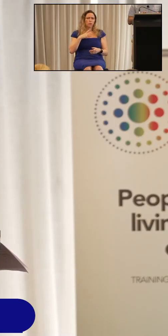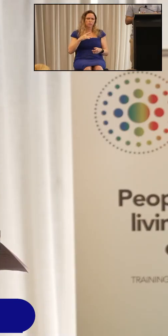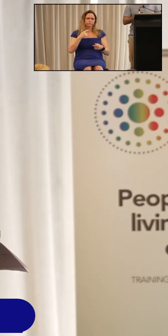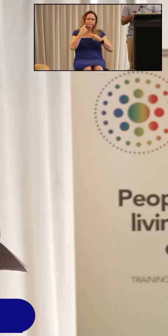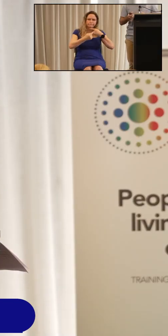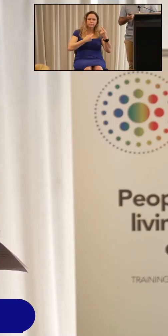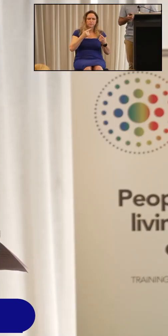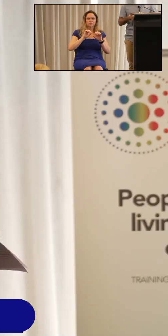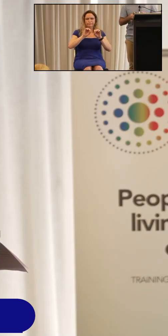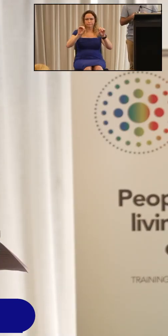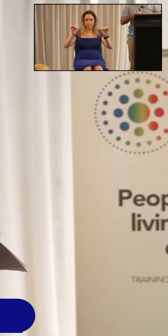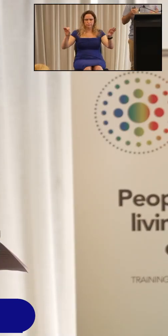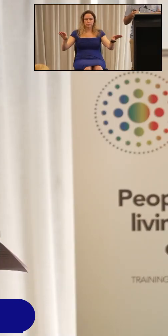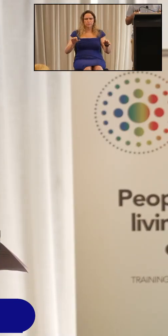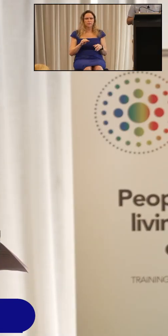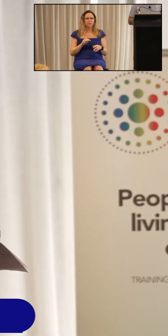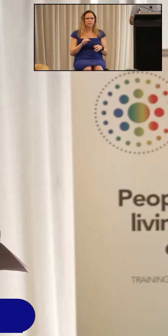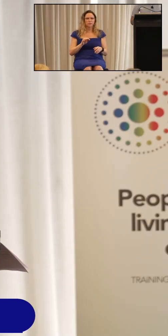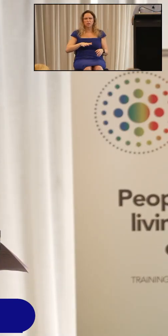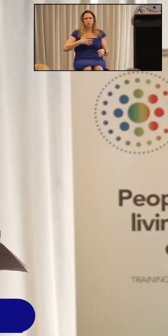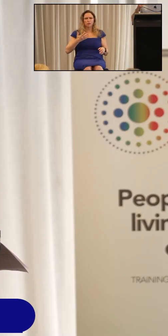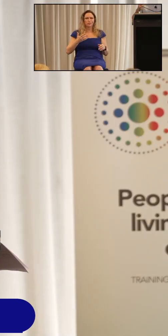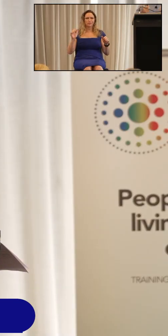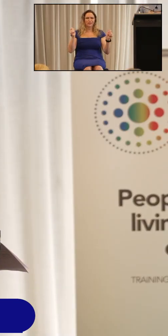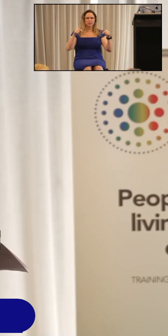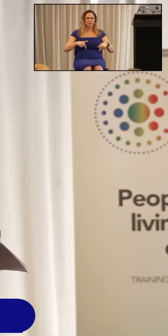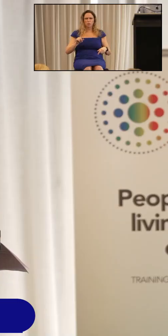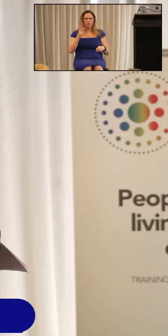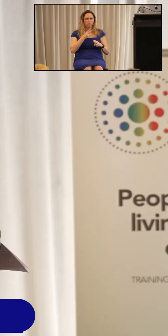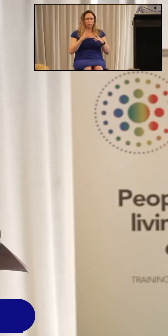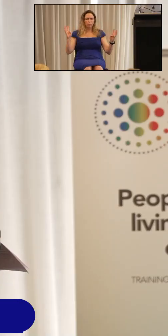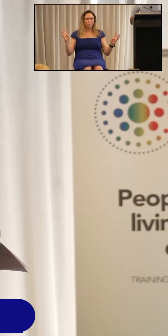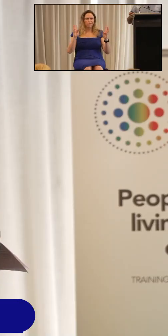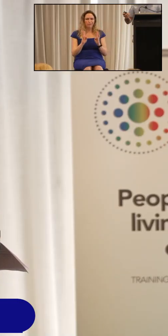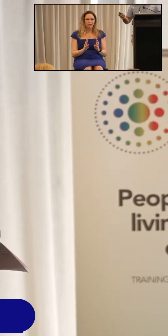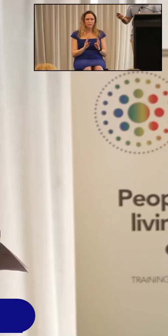don't leave here and are wondering, what is this all about?